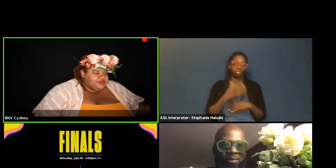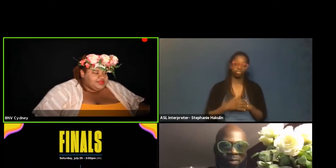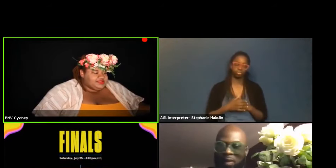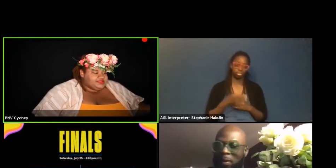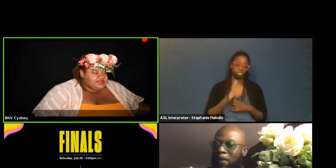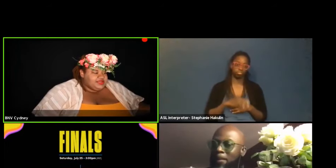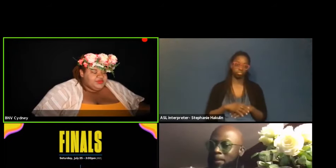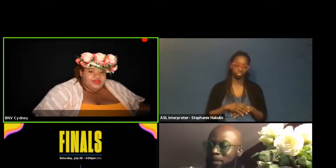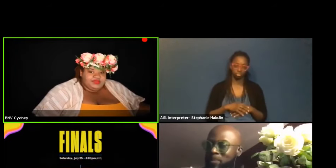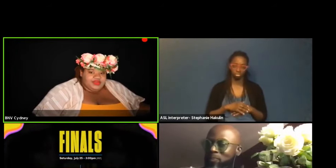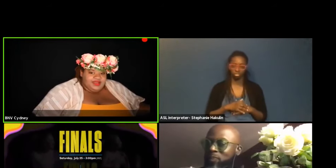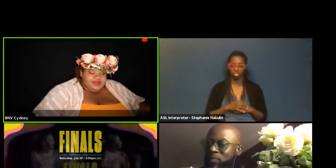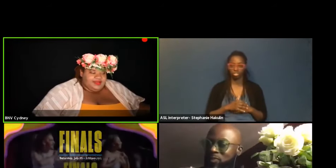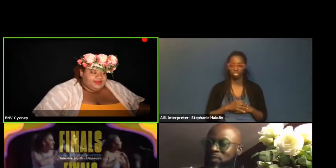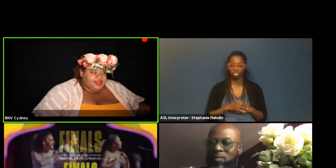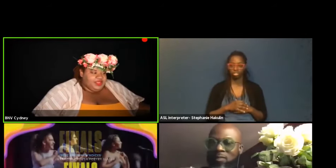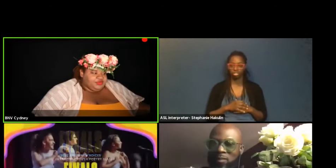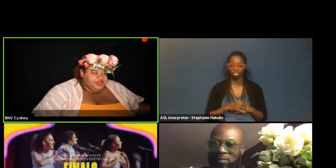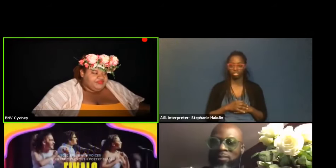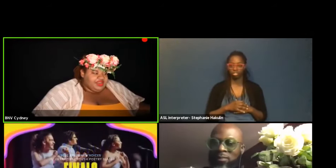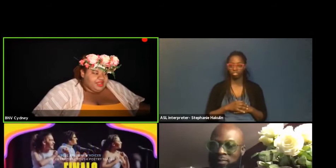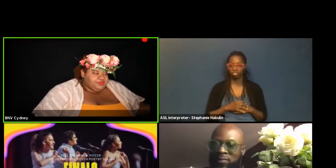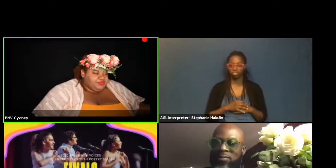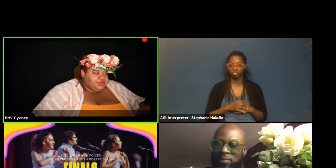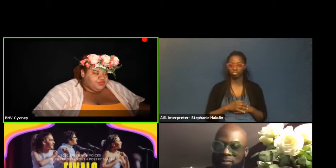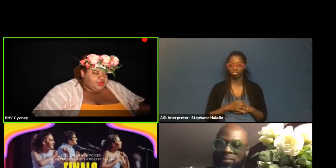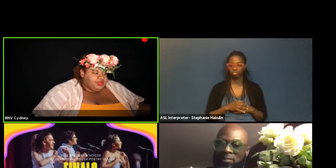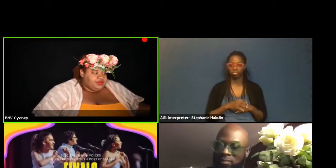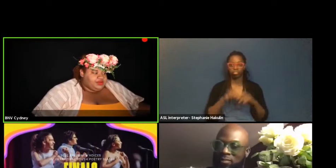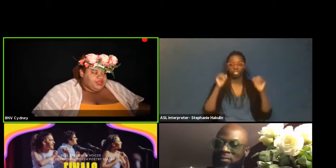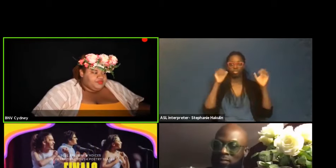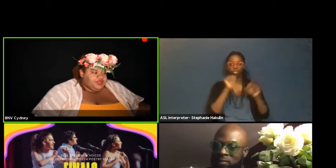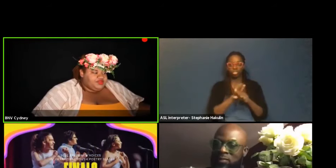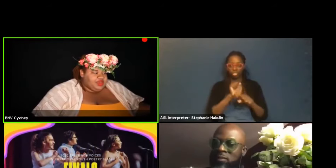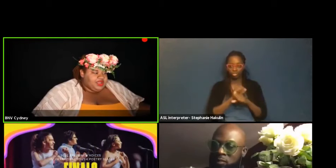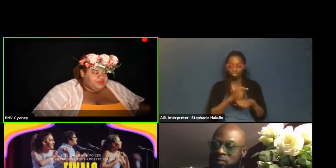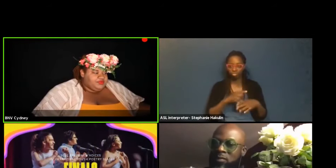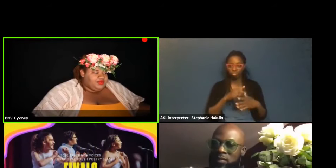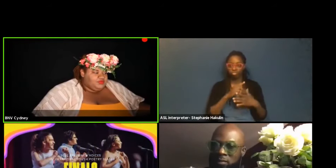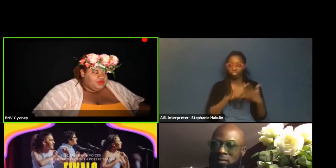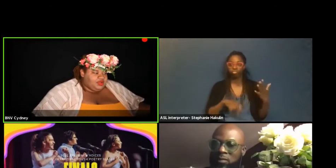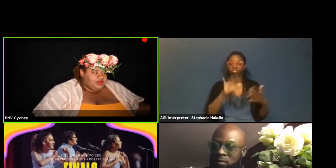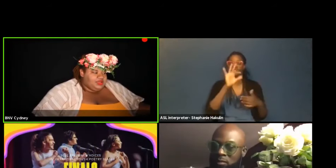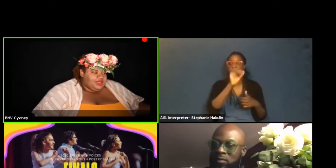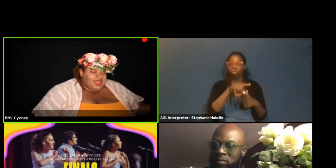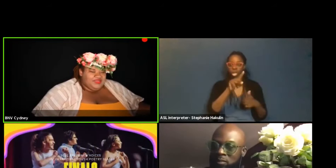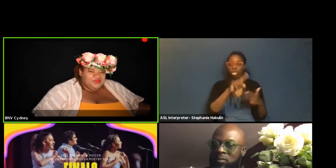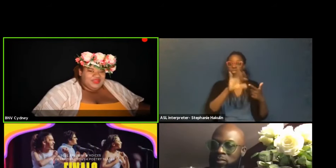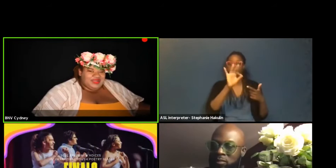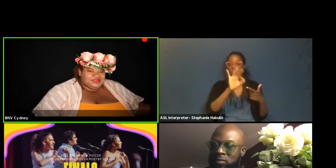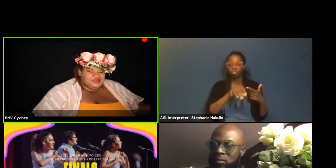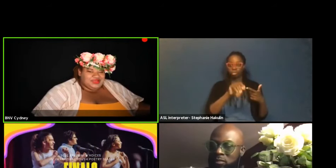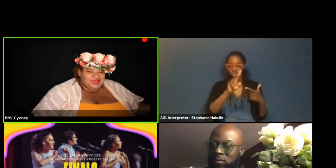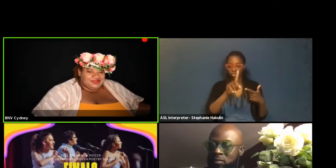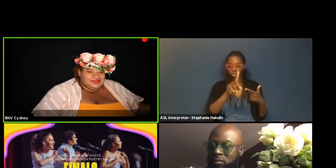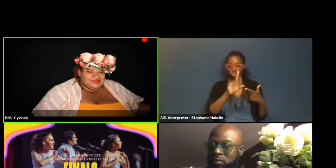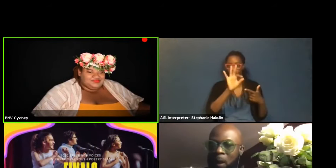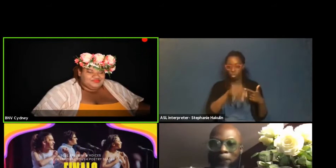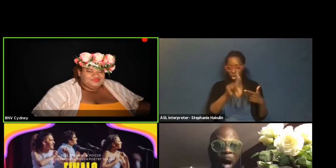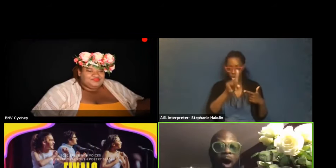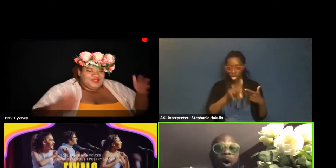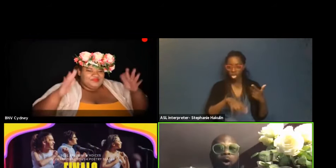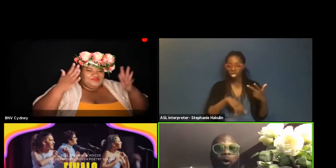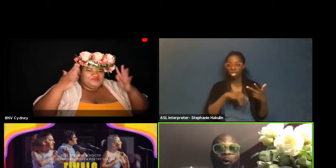St. Louis? We have a 9. We have a 9.1. Mm-hmm. We have a 9.1. Mm-hmm. And then we got